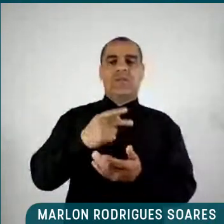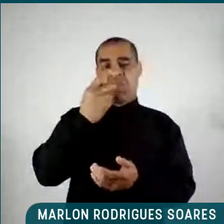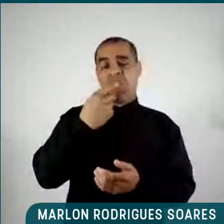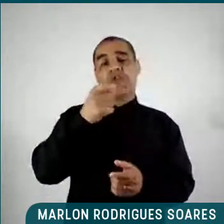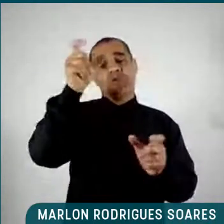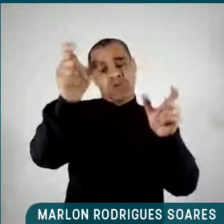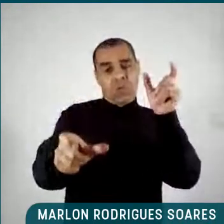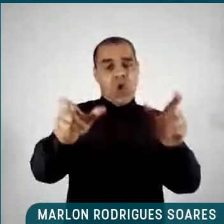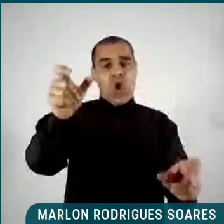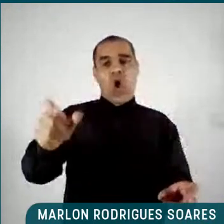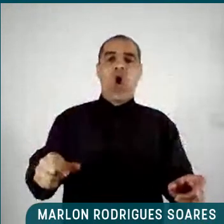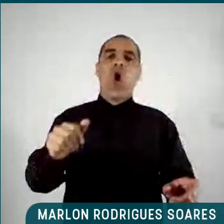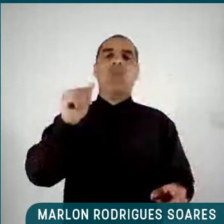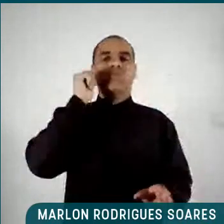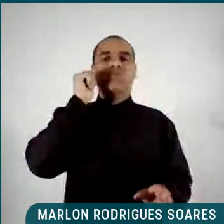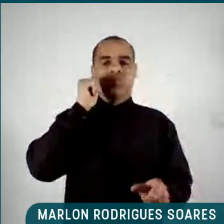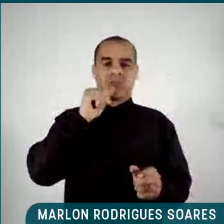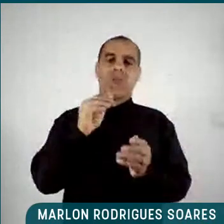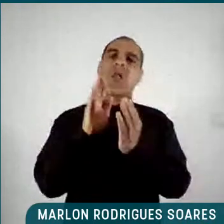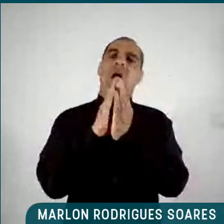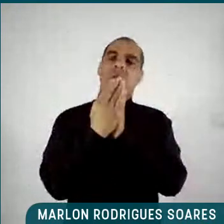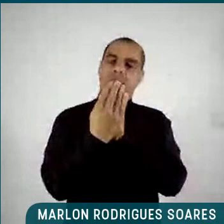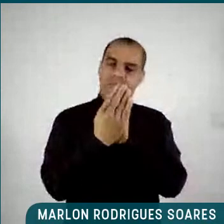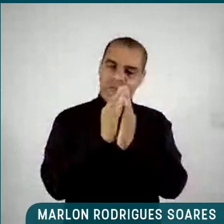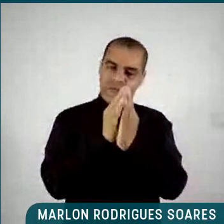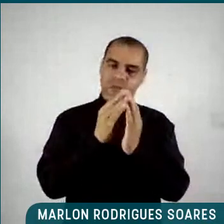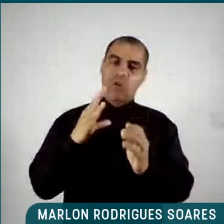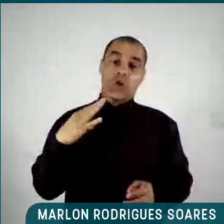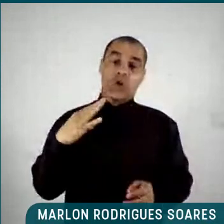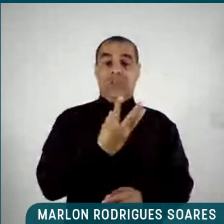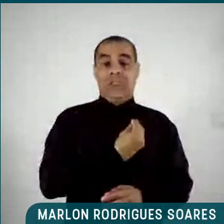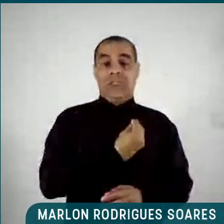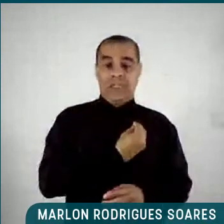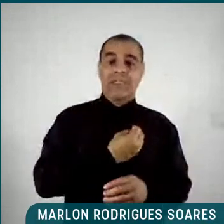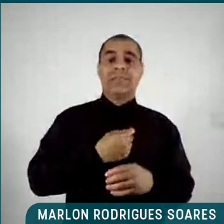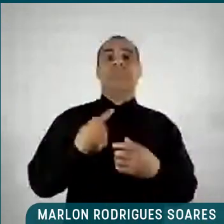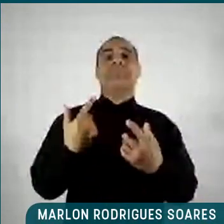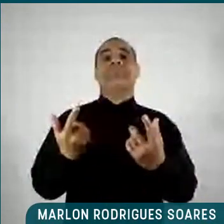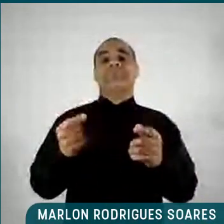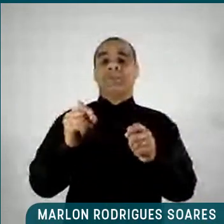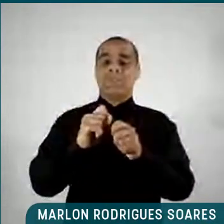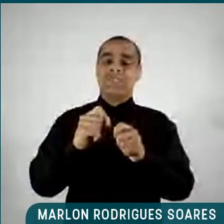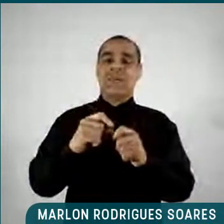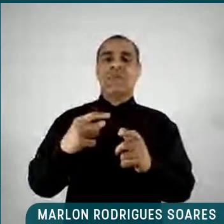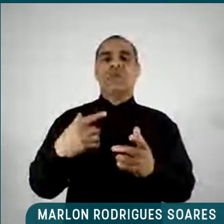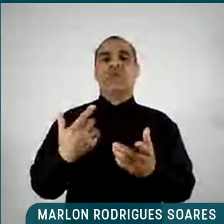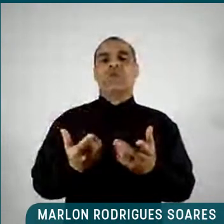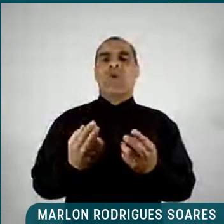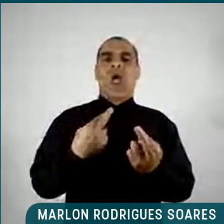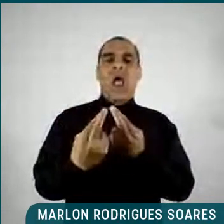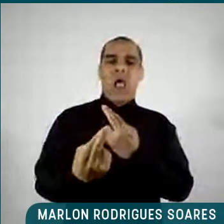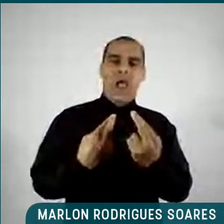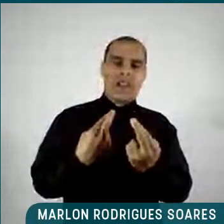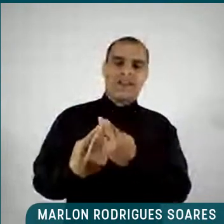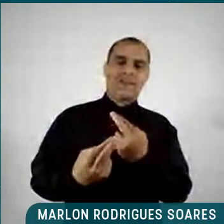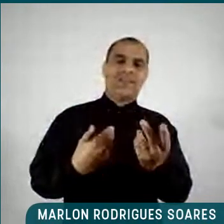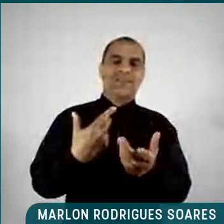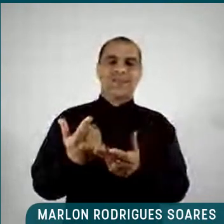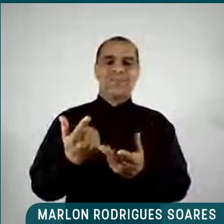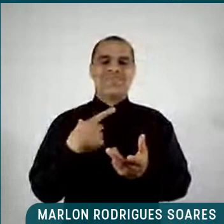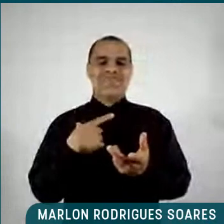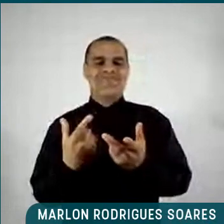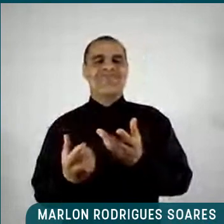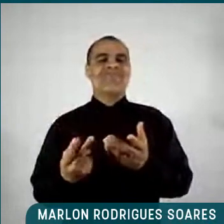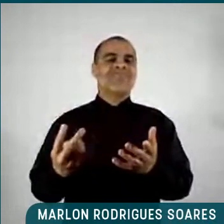Marina, you talked about bodies, about transsexuals. Monique talked about mobility, movement, and this